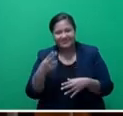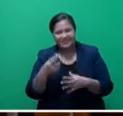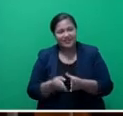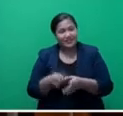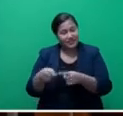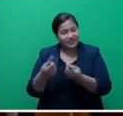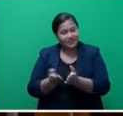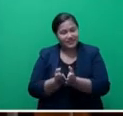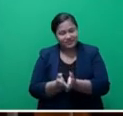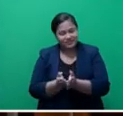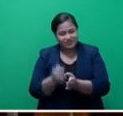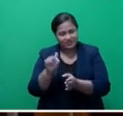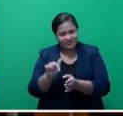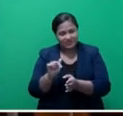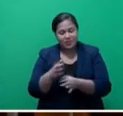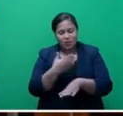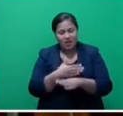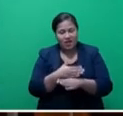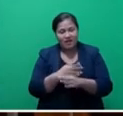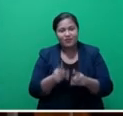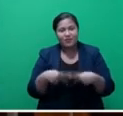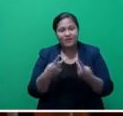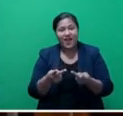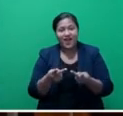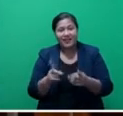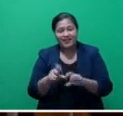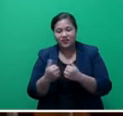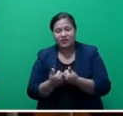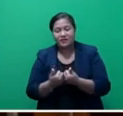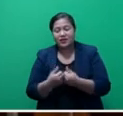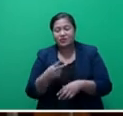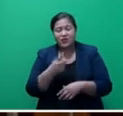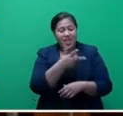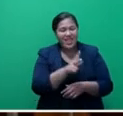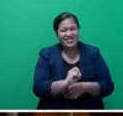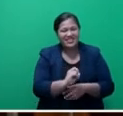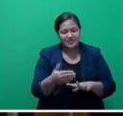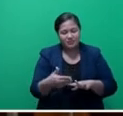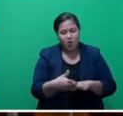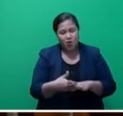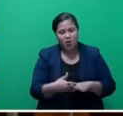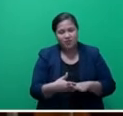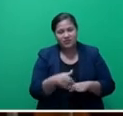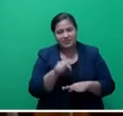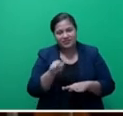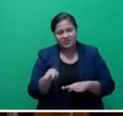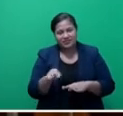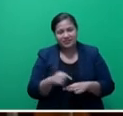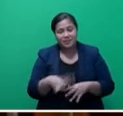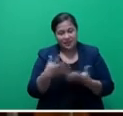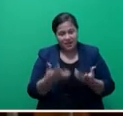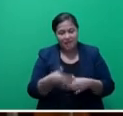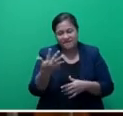These particular operators, Honourable Speaker, sir, provide franchise services to 80 ports for 10 routes with 15 trips conducted in